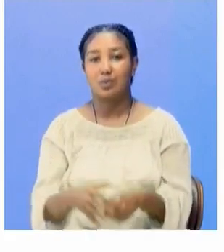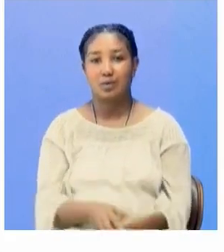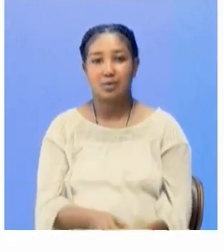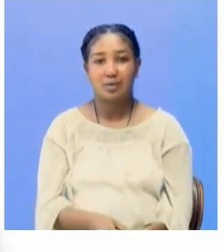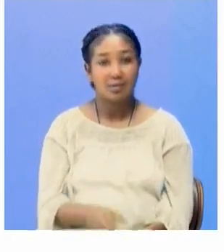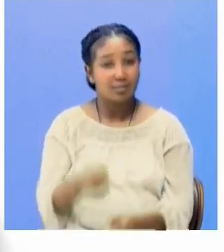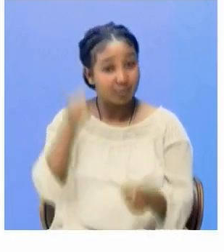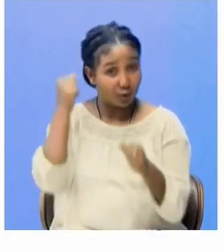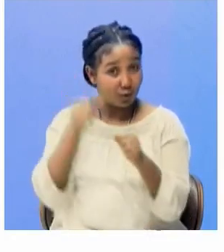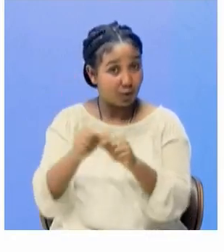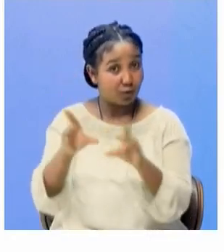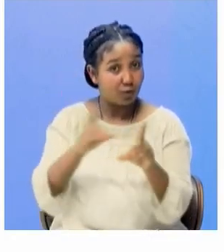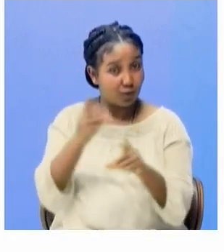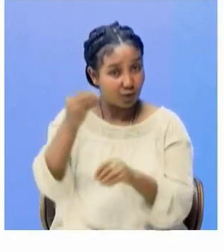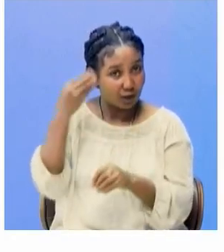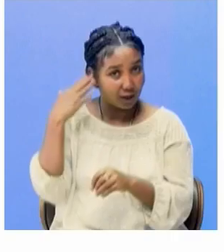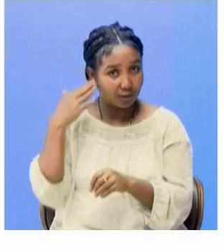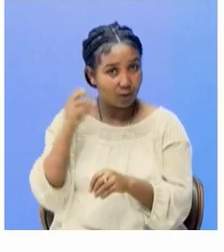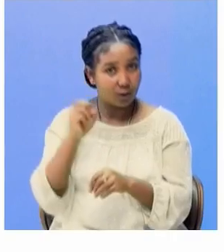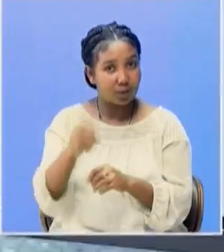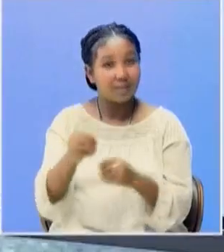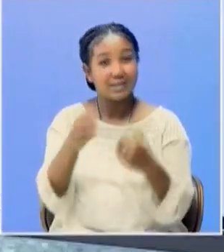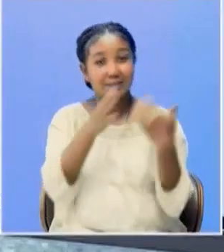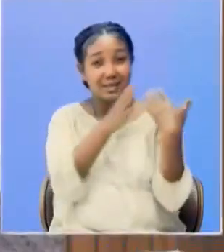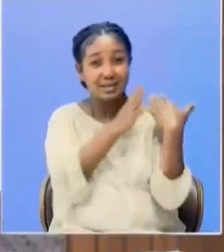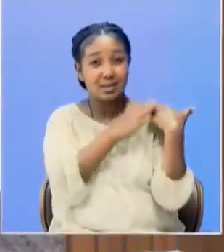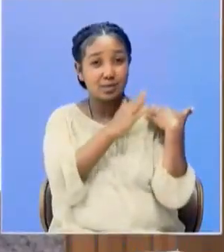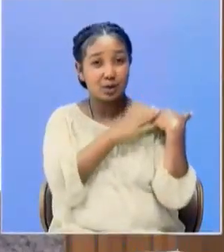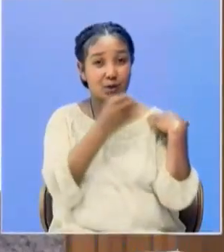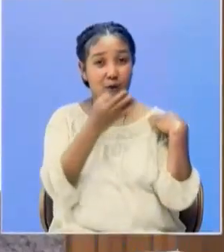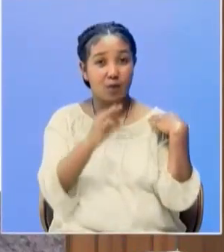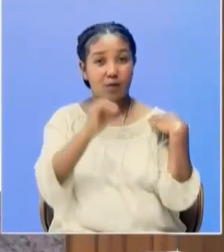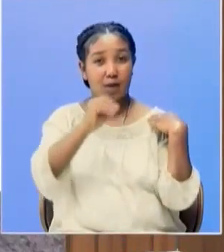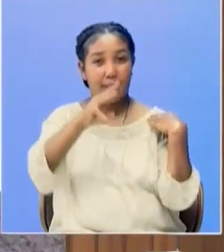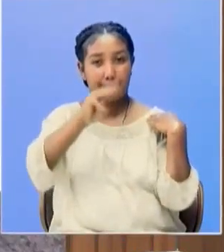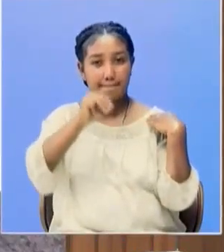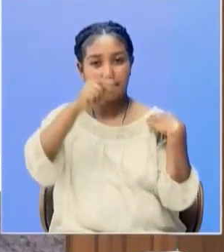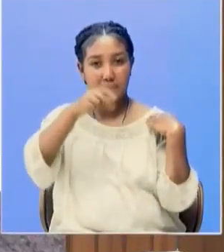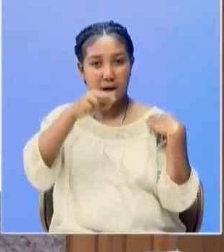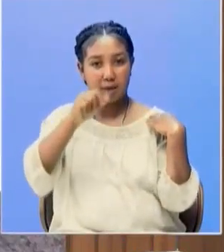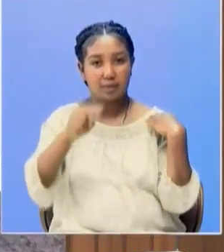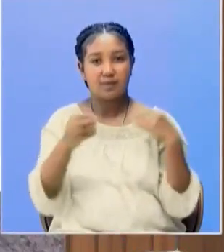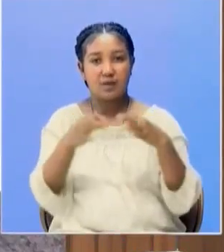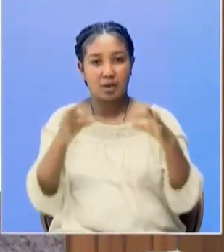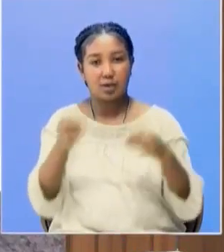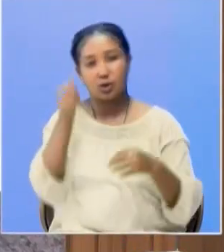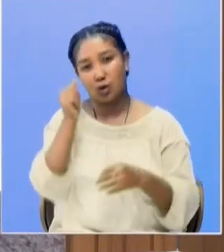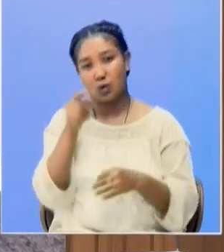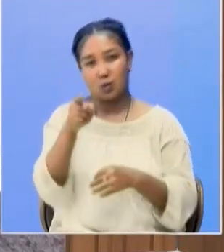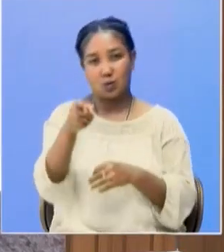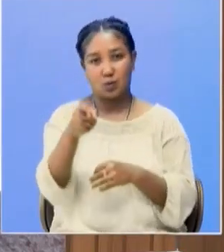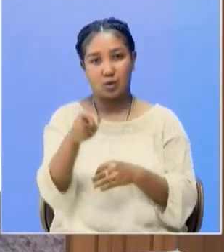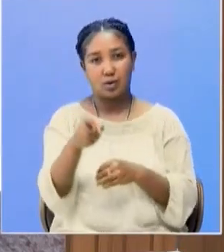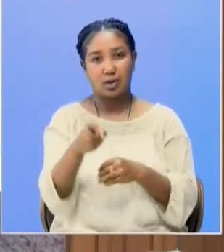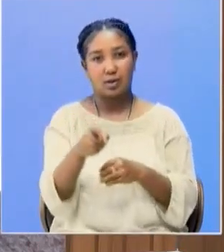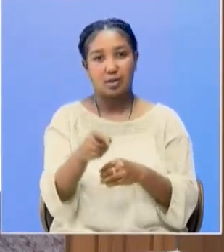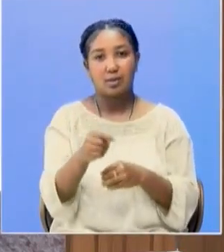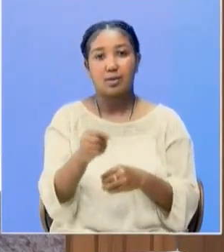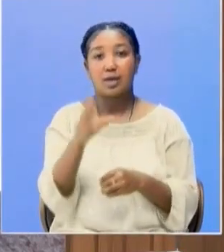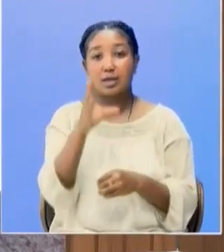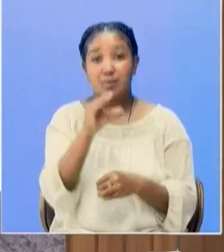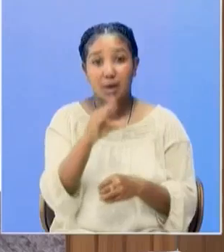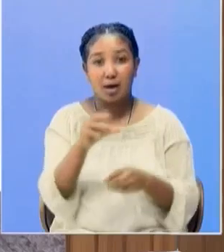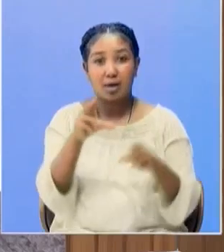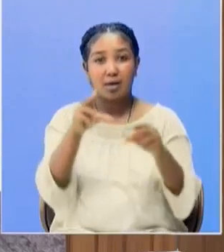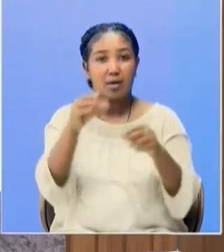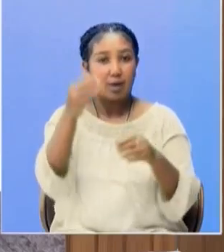Bear your mind, don't forget. The subject of imperative sentence is you. The speaker